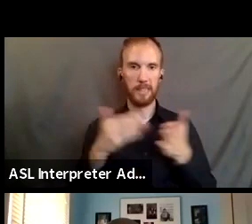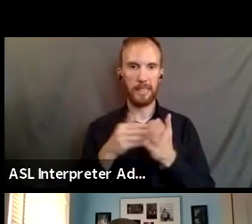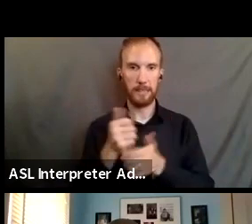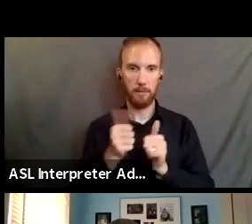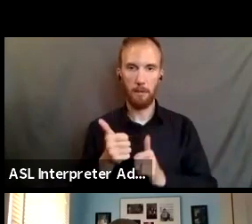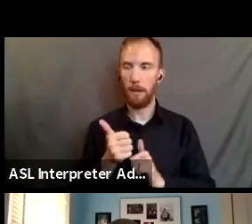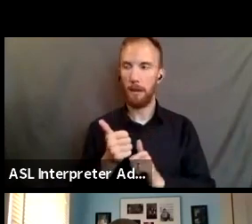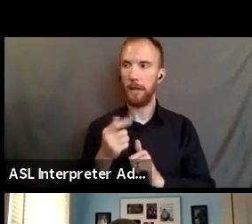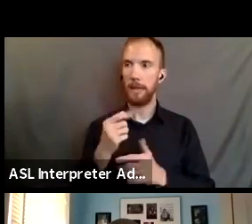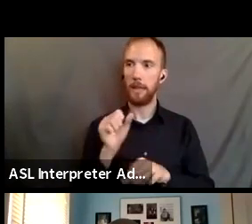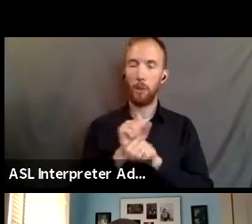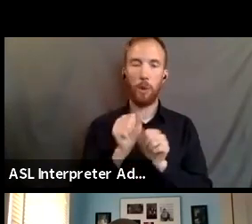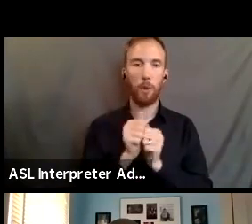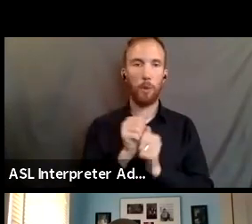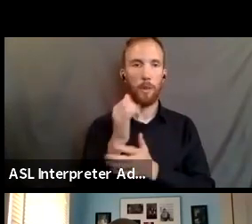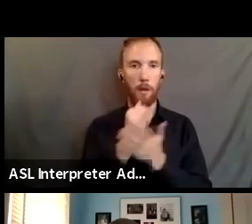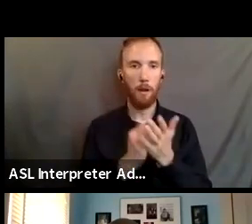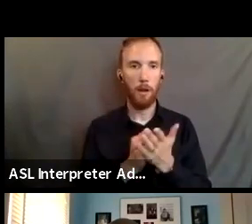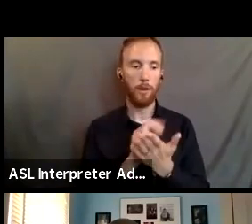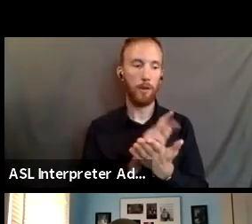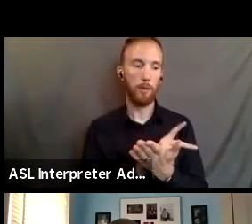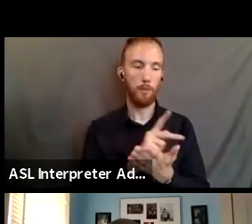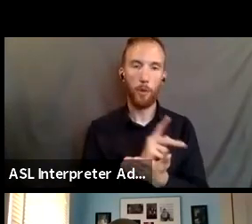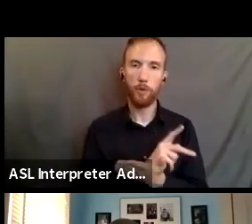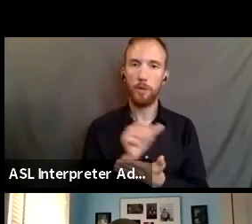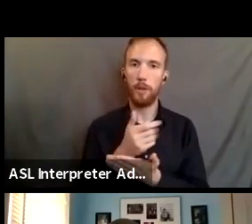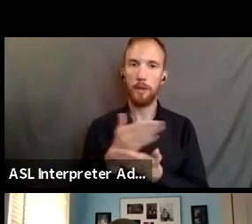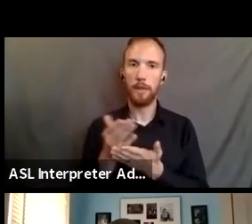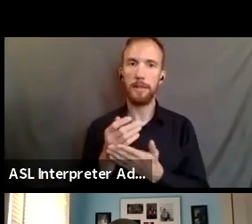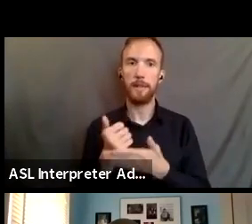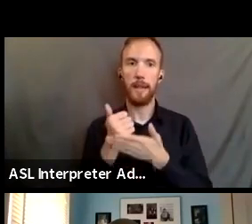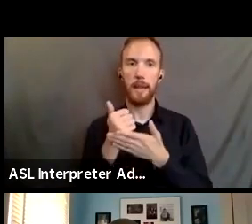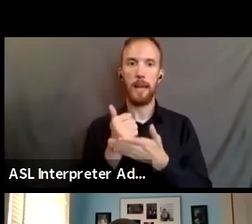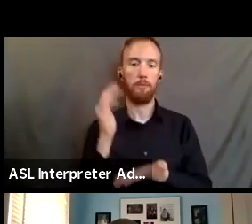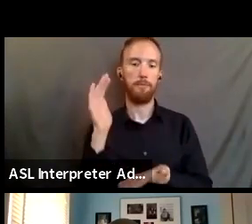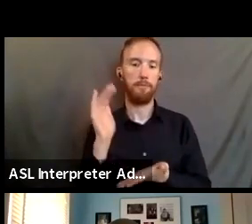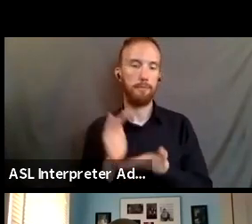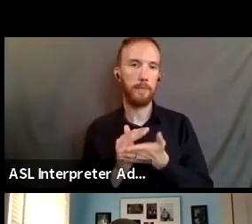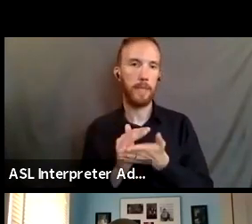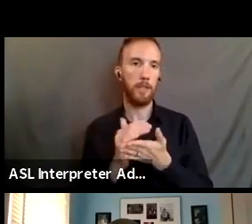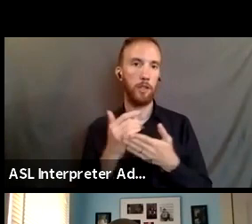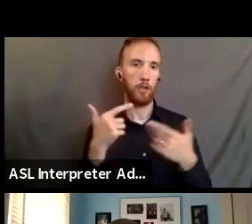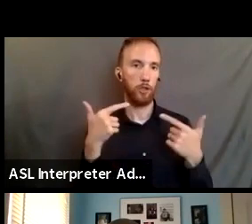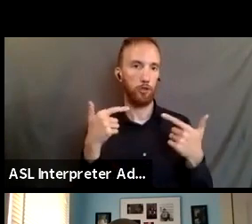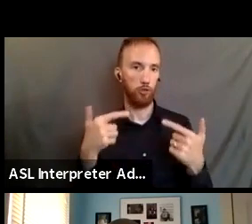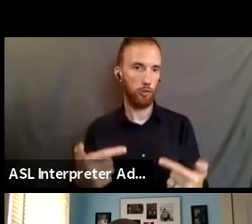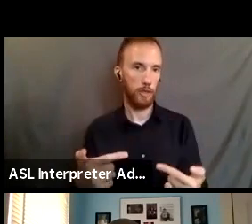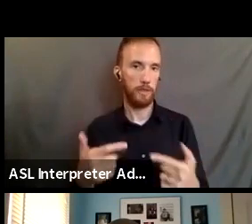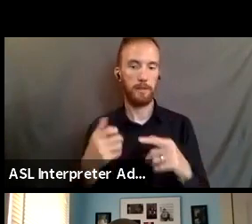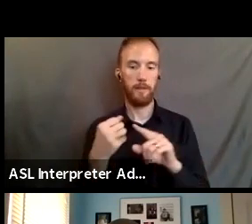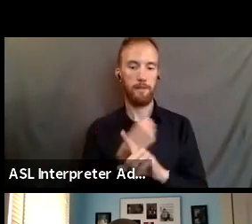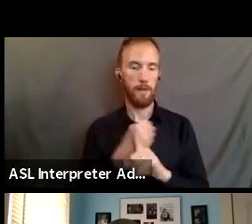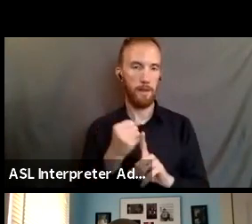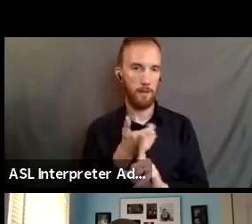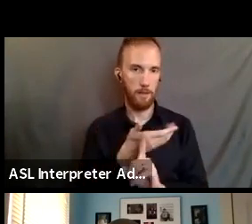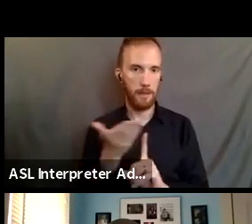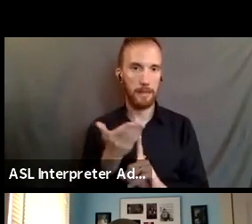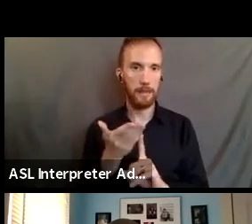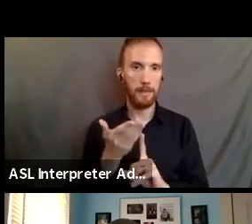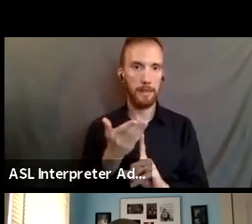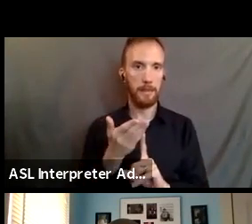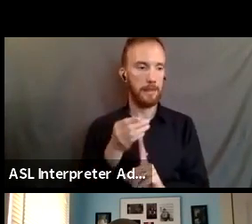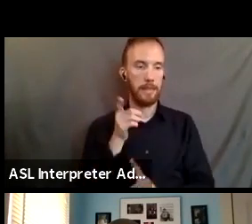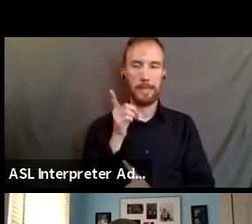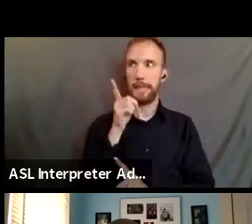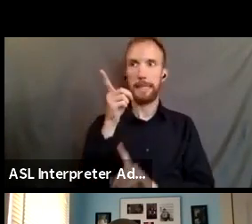de-escalate violence and prevent uh school shooting or school violence from happening in that setting he didn't need a gun he didn't need a